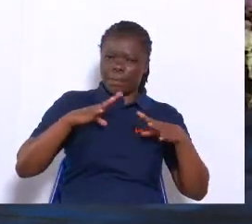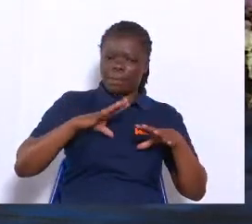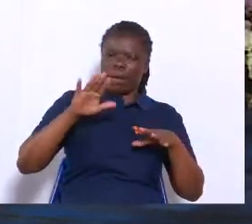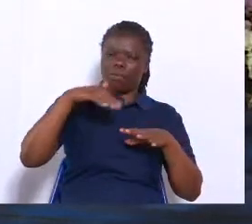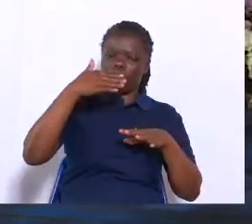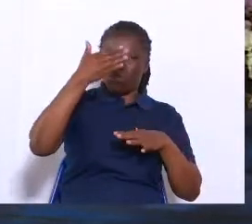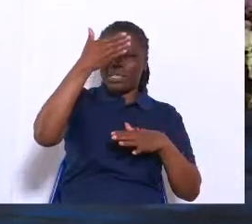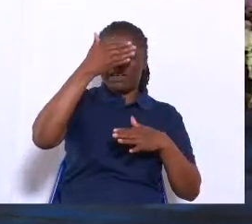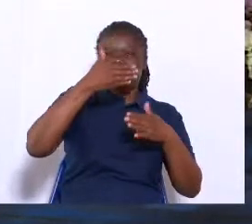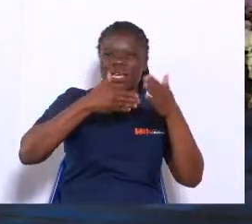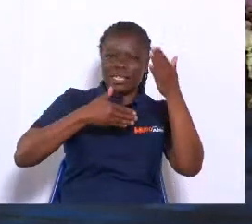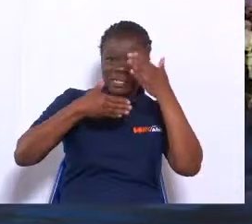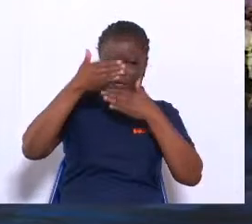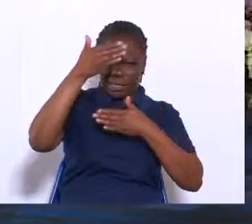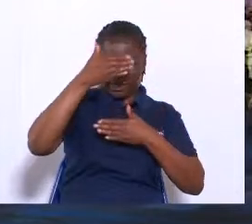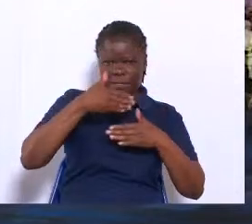faced